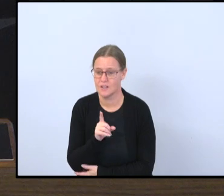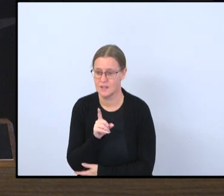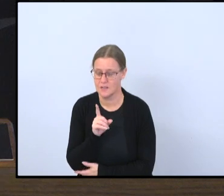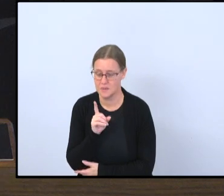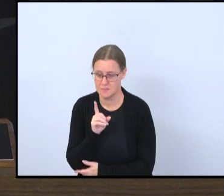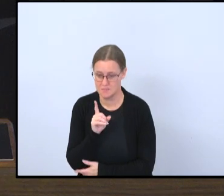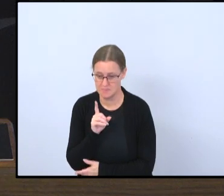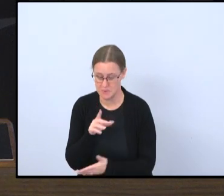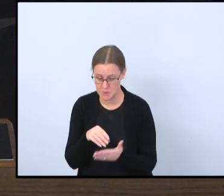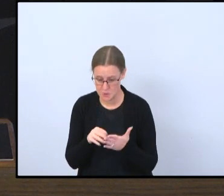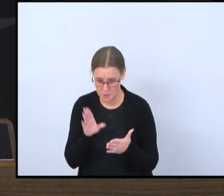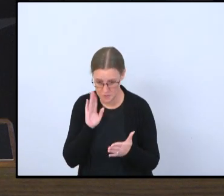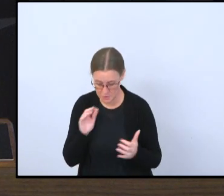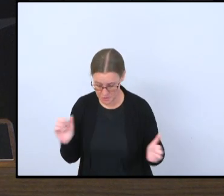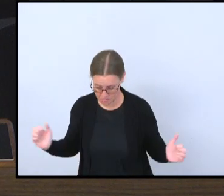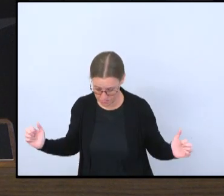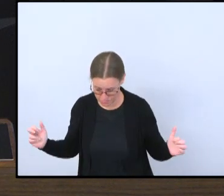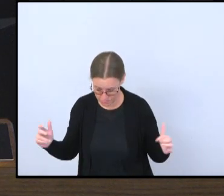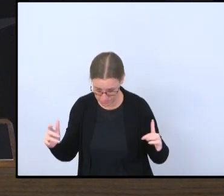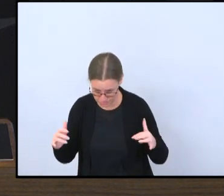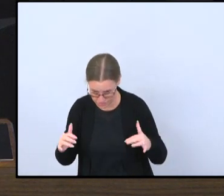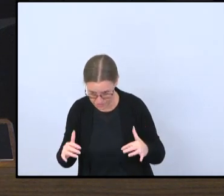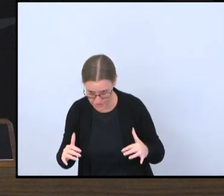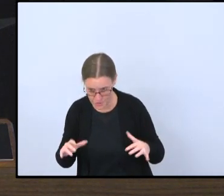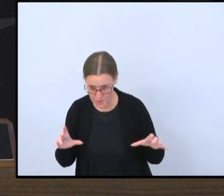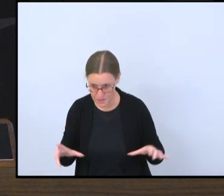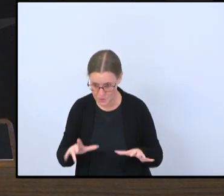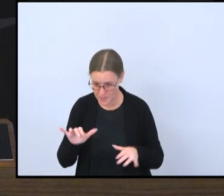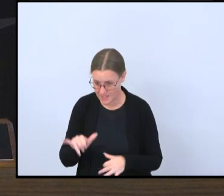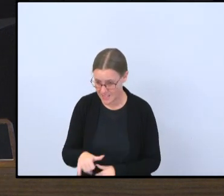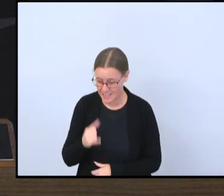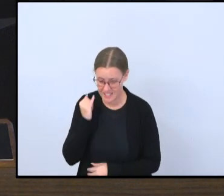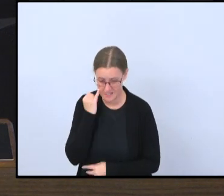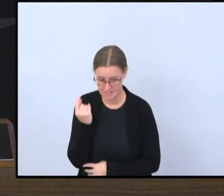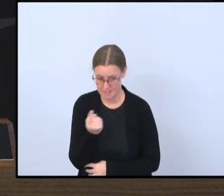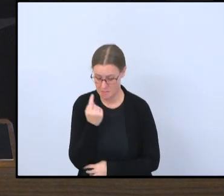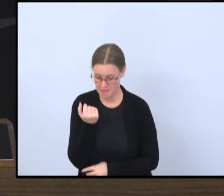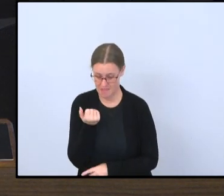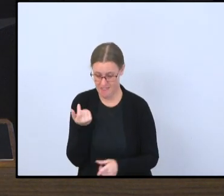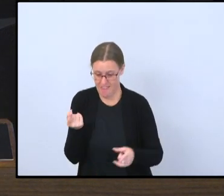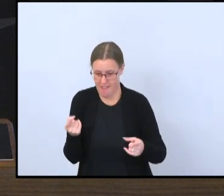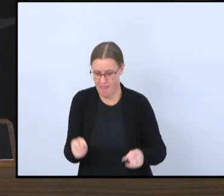that in case something happens, or